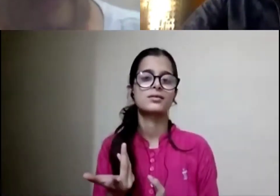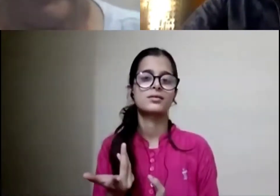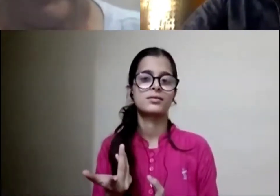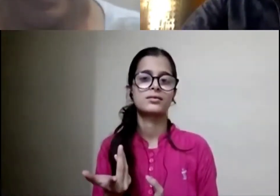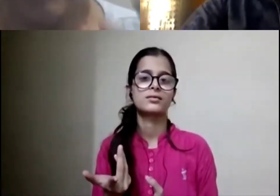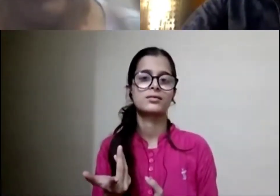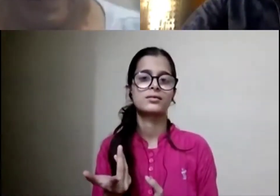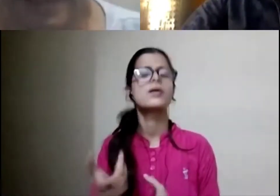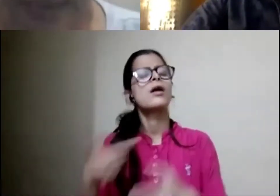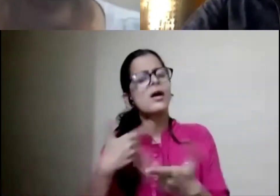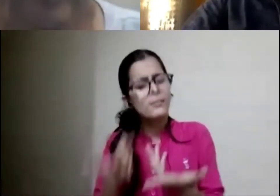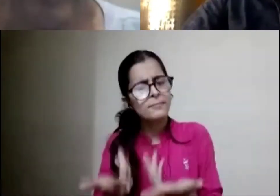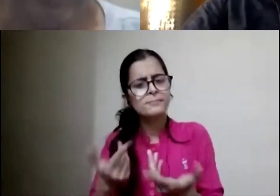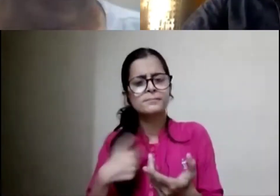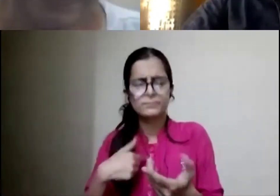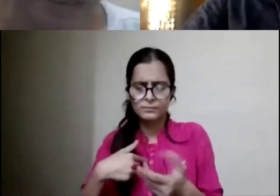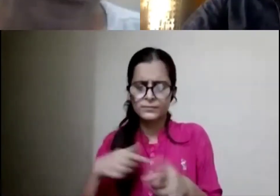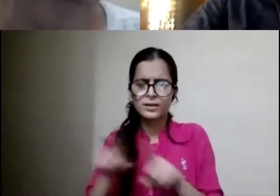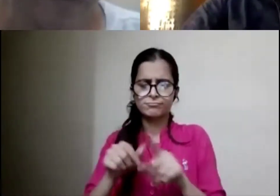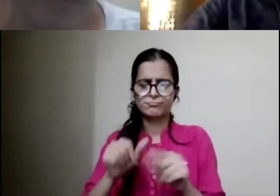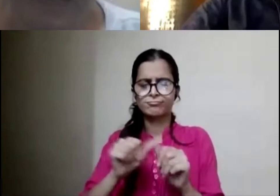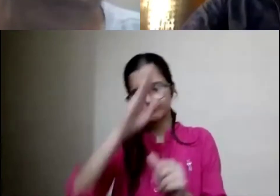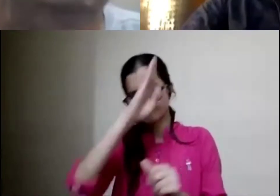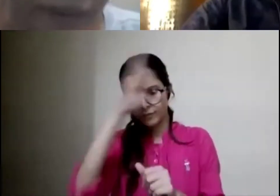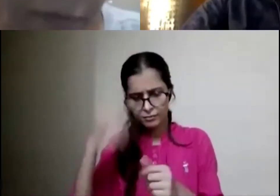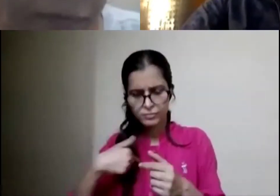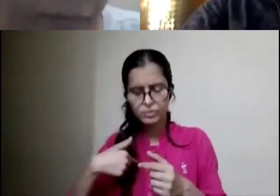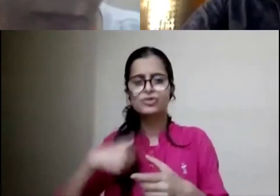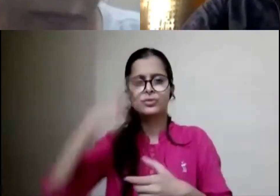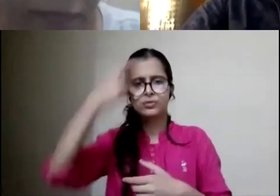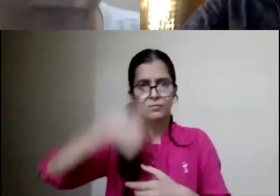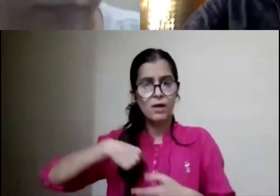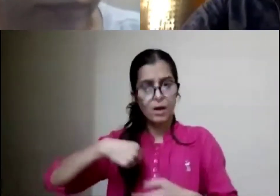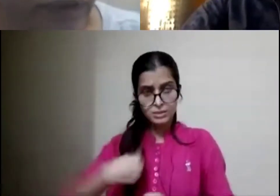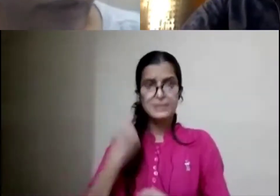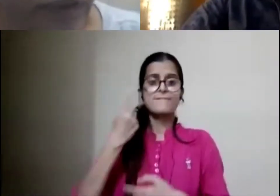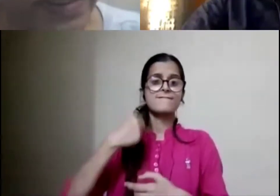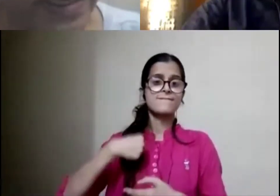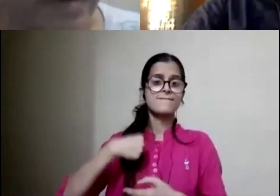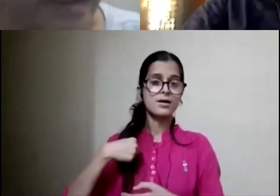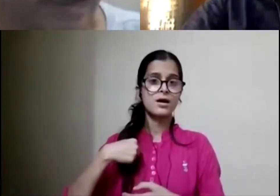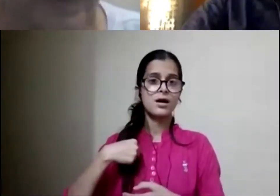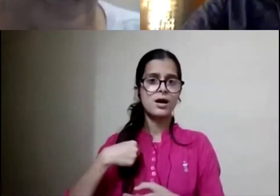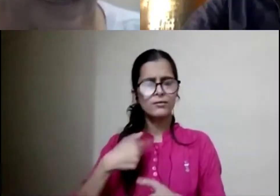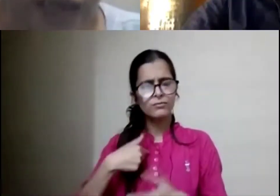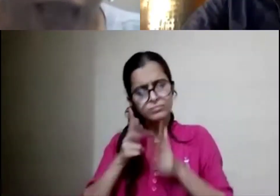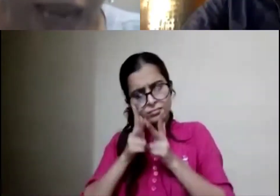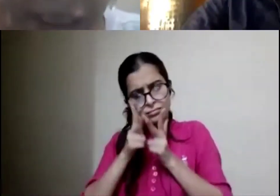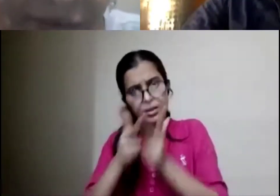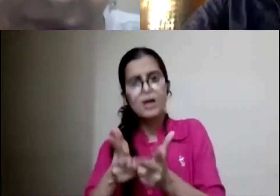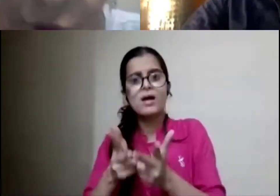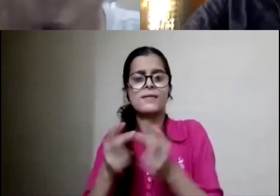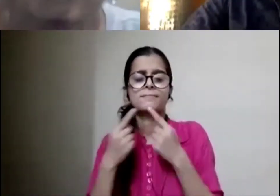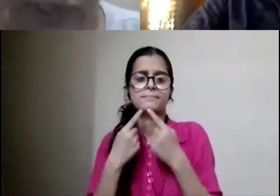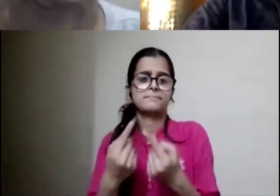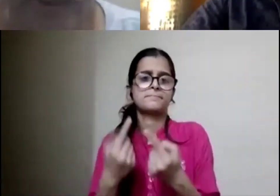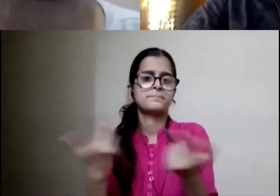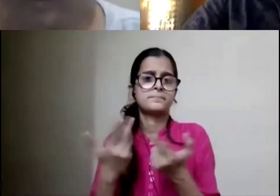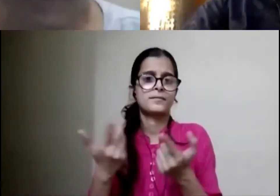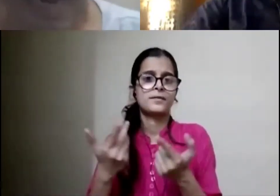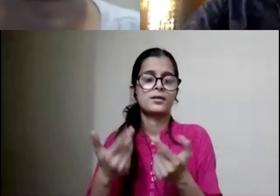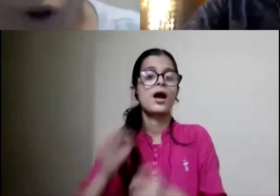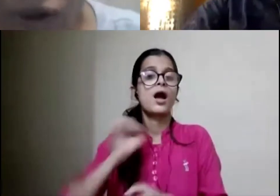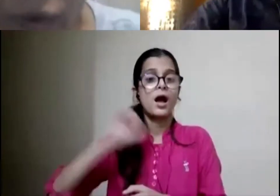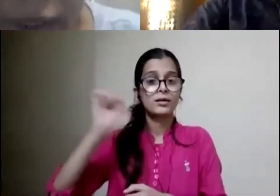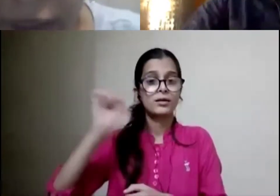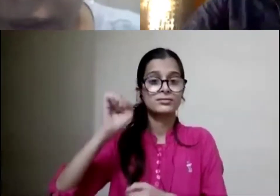also I mean, as an academician myself, maybe with, I would say with activist orientations,